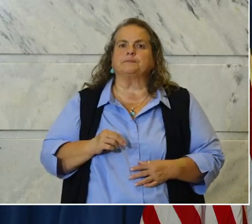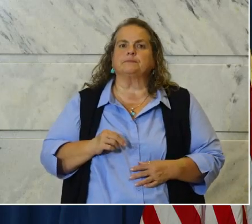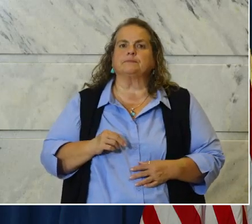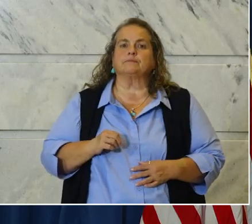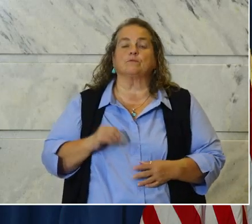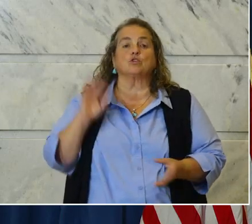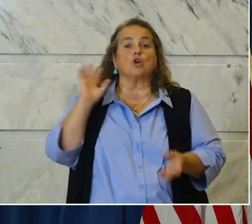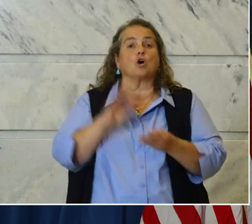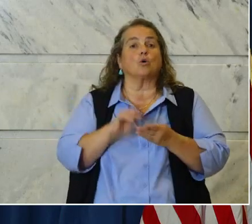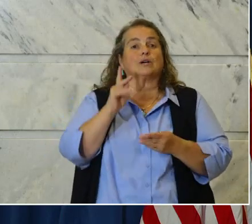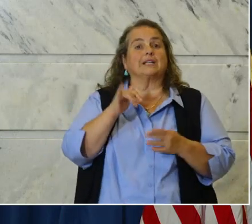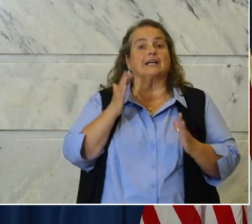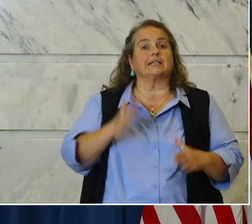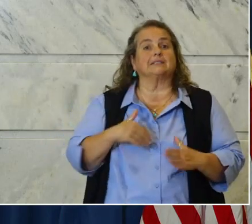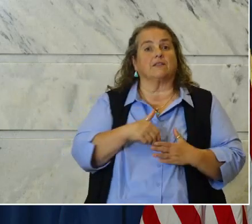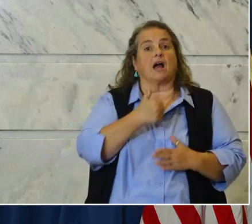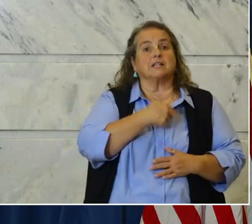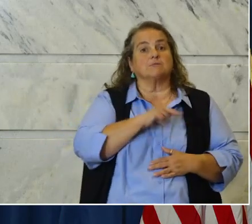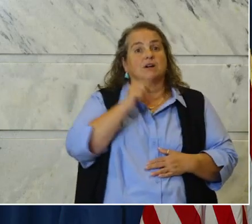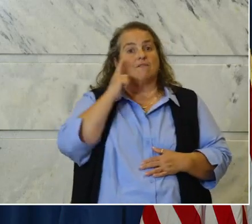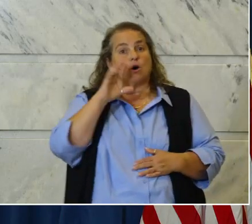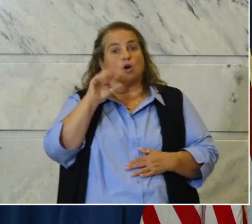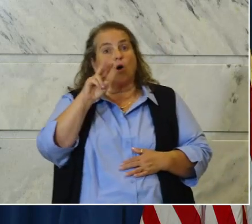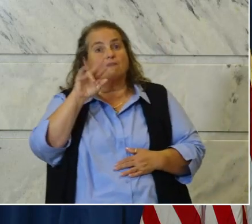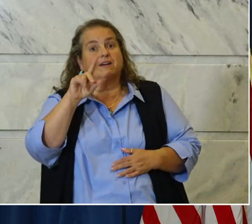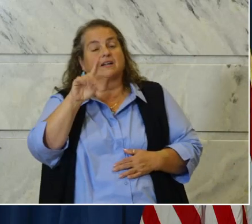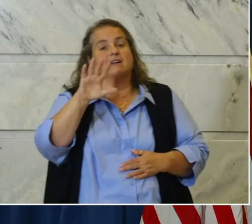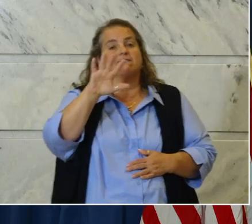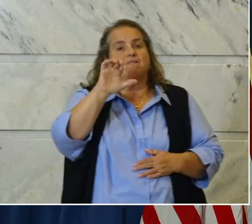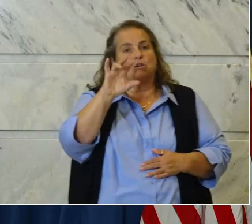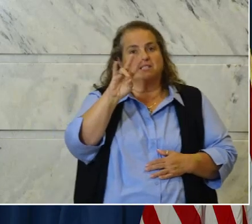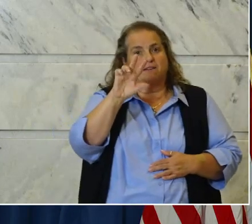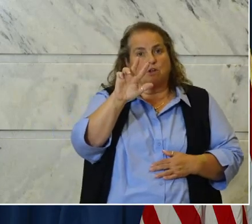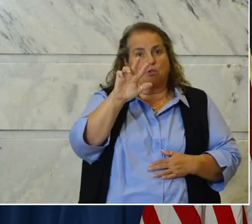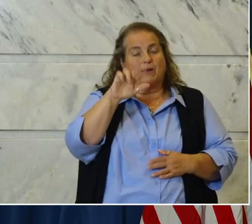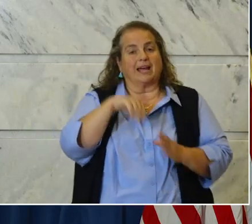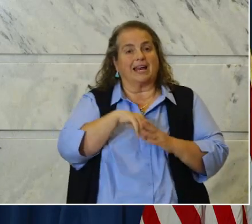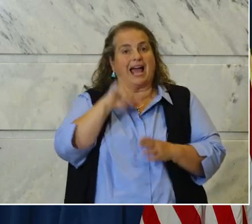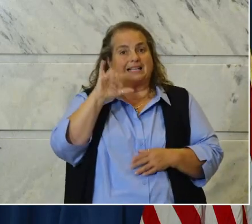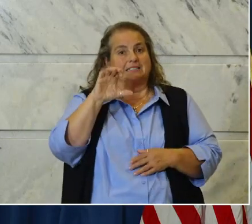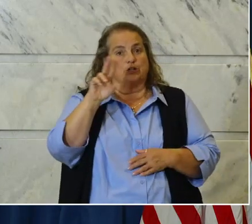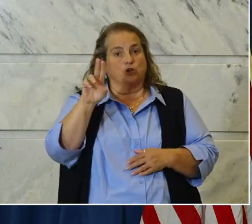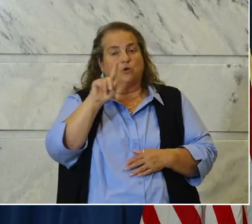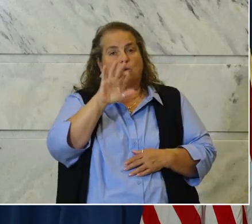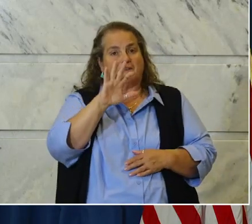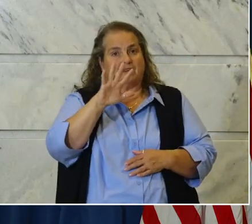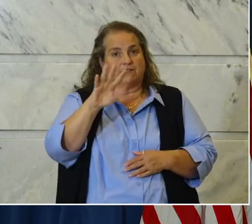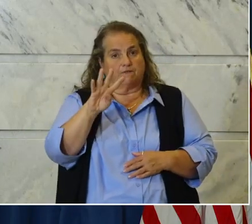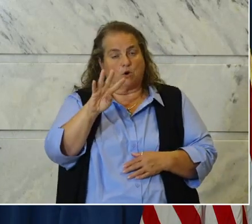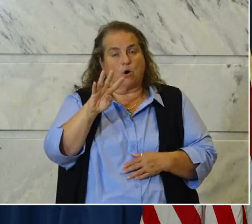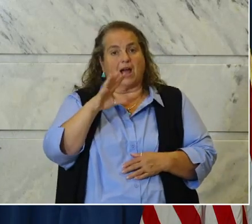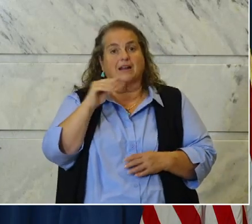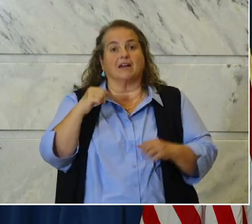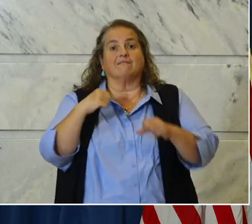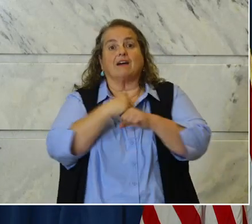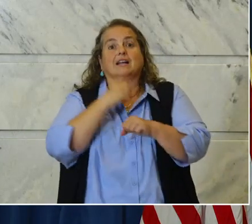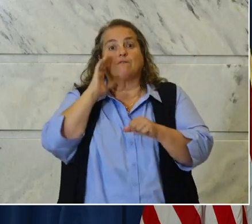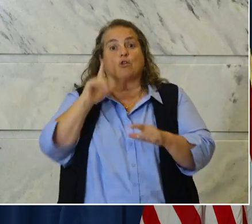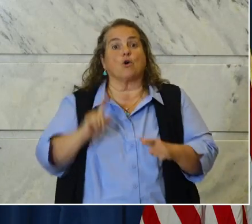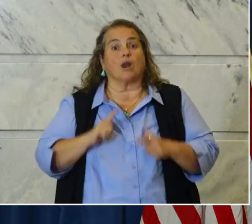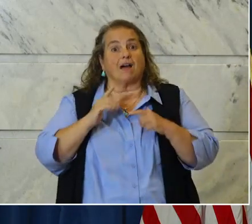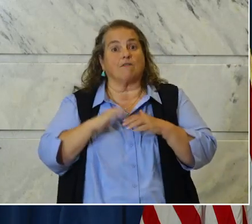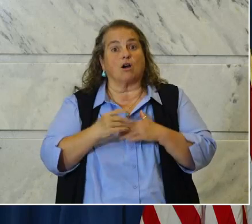Total Kentuckians hospitalized for COVID, 573. In the ICU, 154. Fighting for their life on a